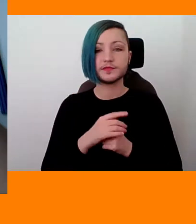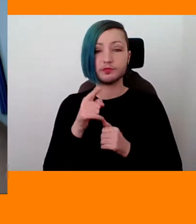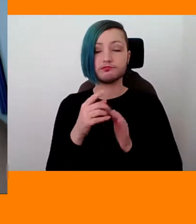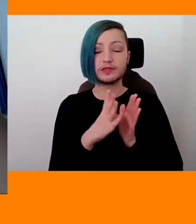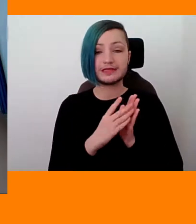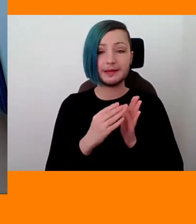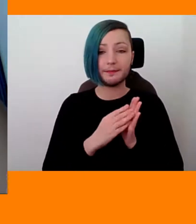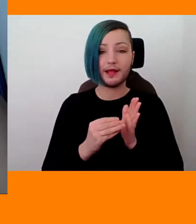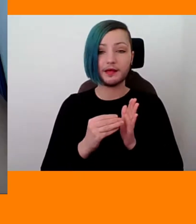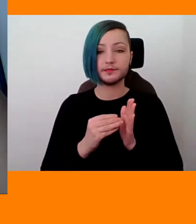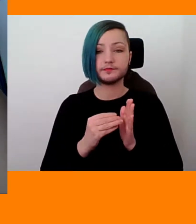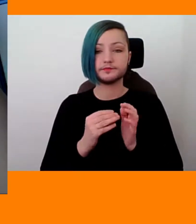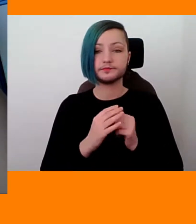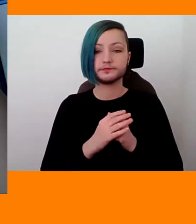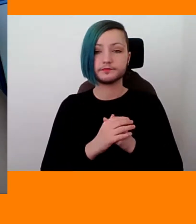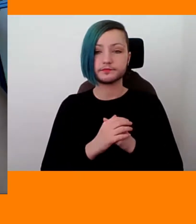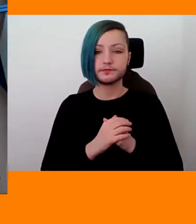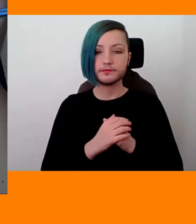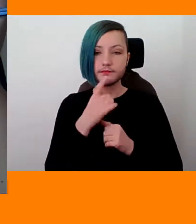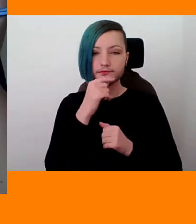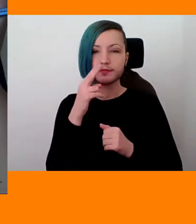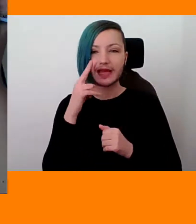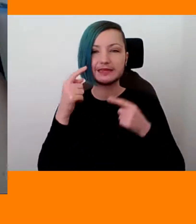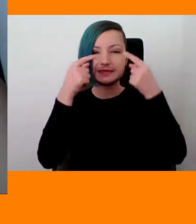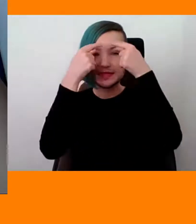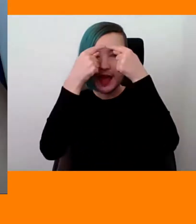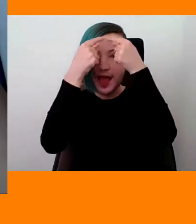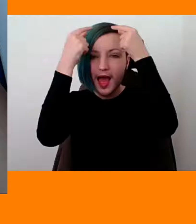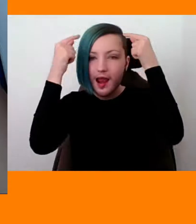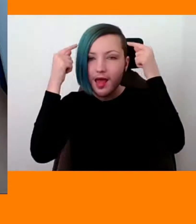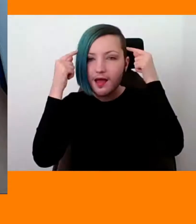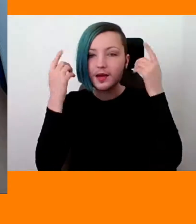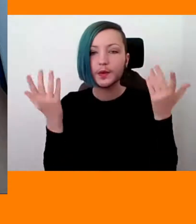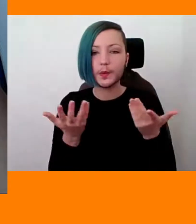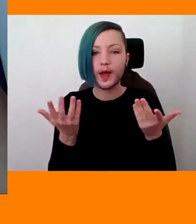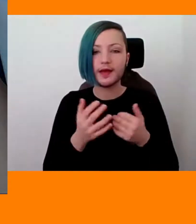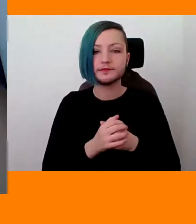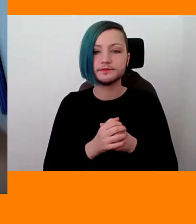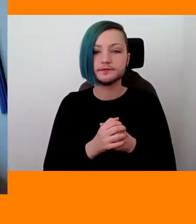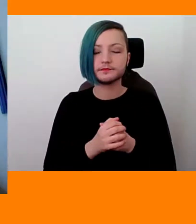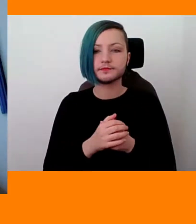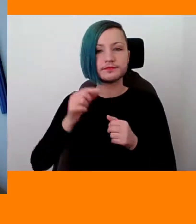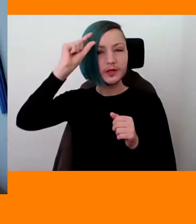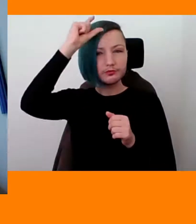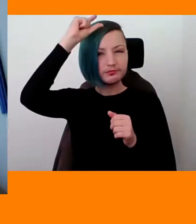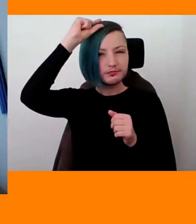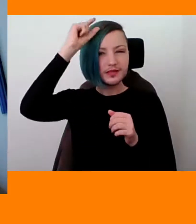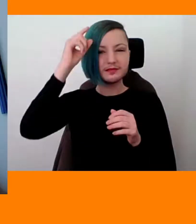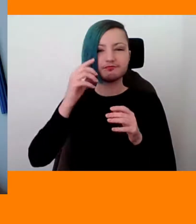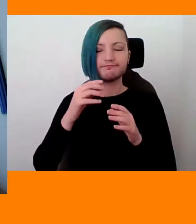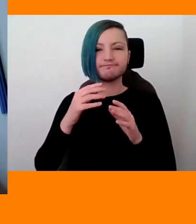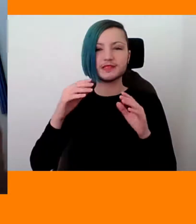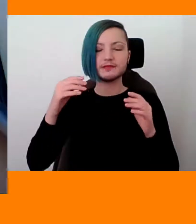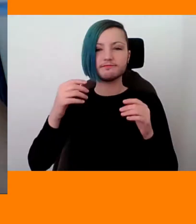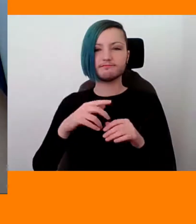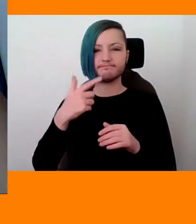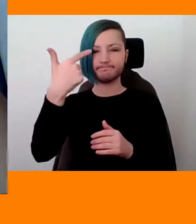template, you can see where the hairline is. And this section is a little bit smaller just because it's from a lower